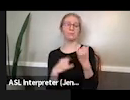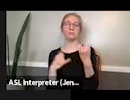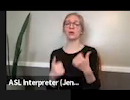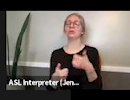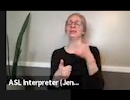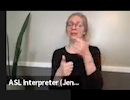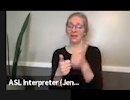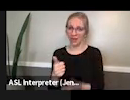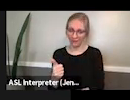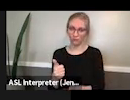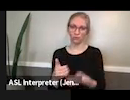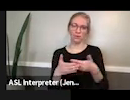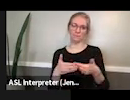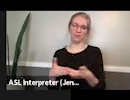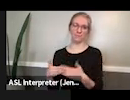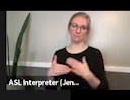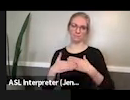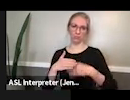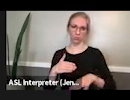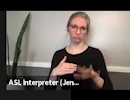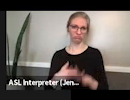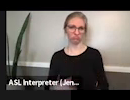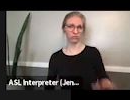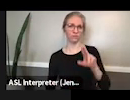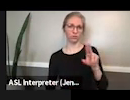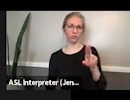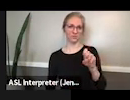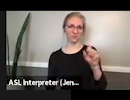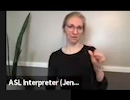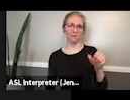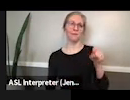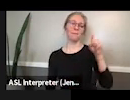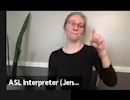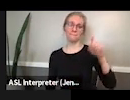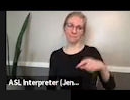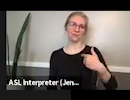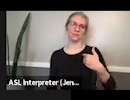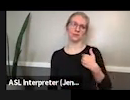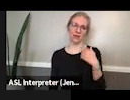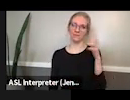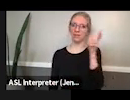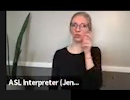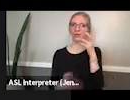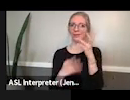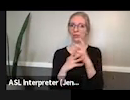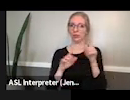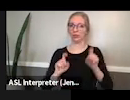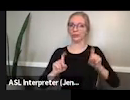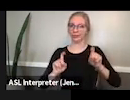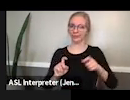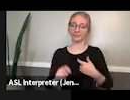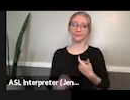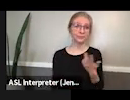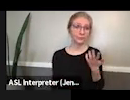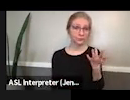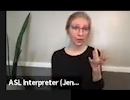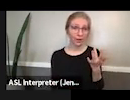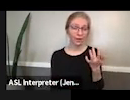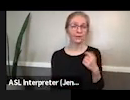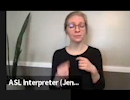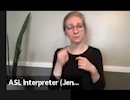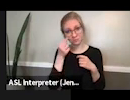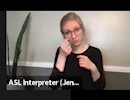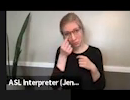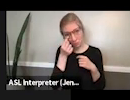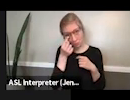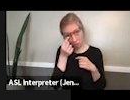single baby that's born in the United States has to have a hearing screening. And that's because of what we've said,